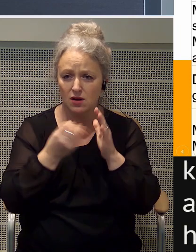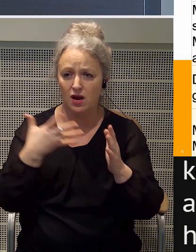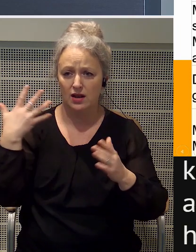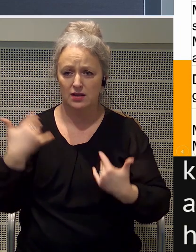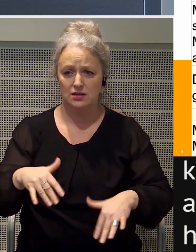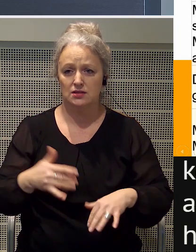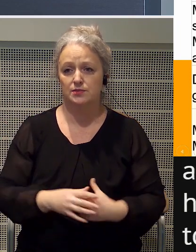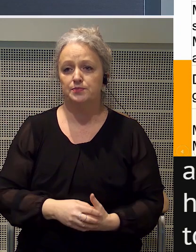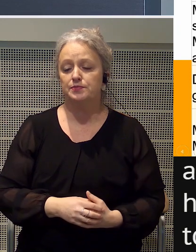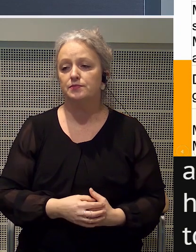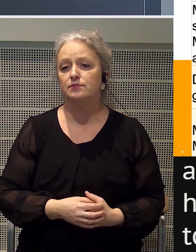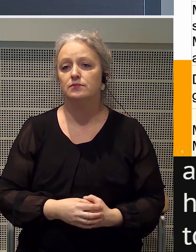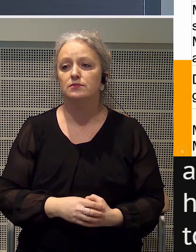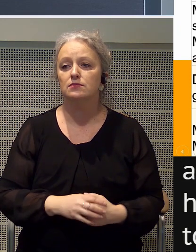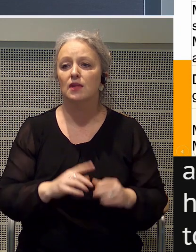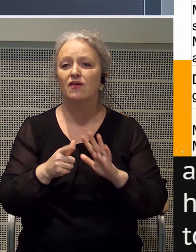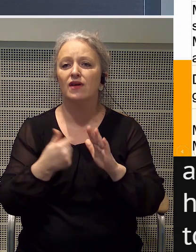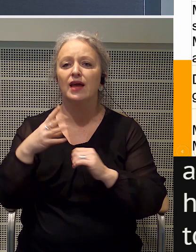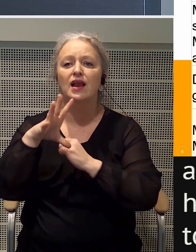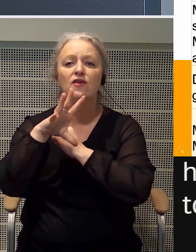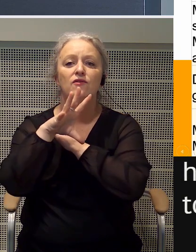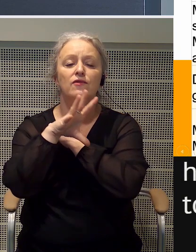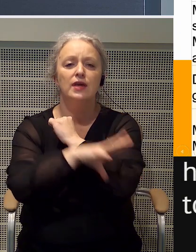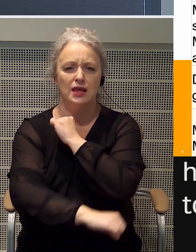because it doesn't meet any of the criteria.